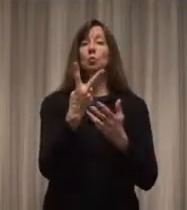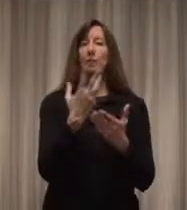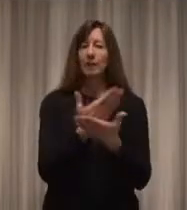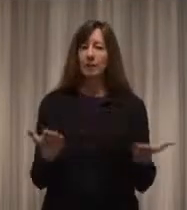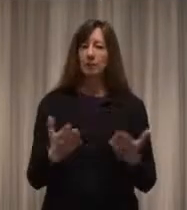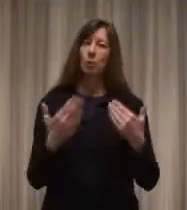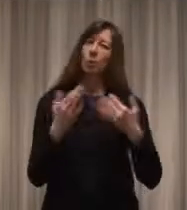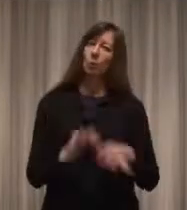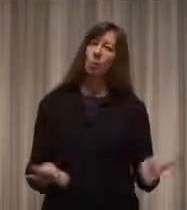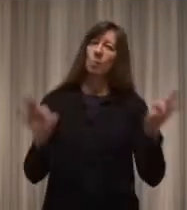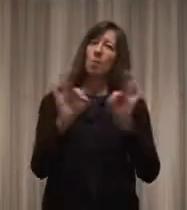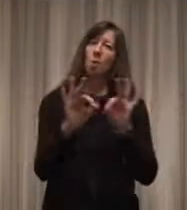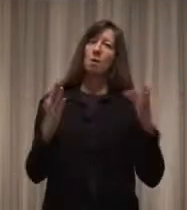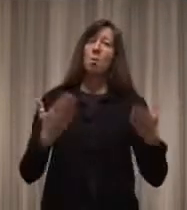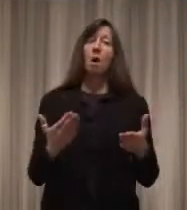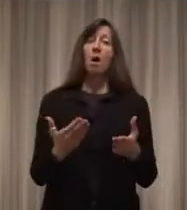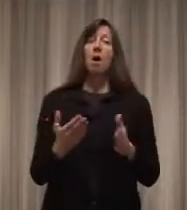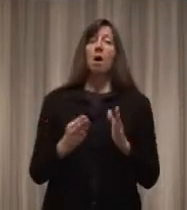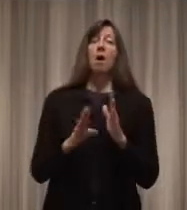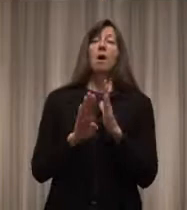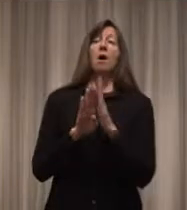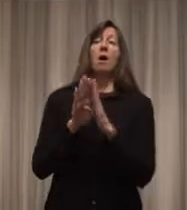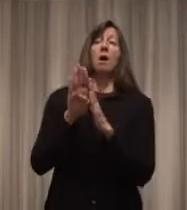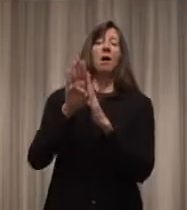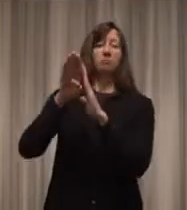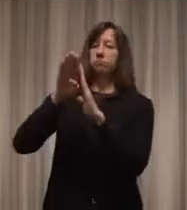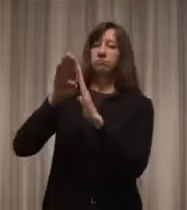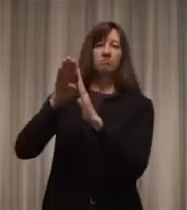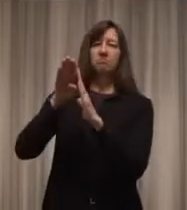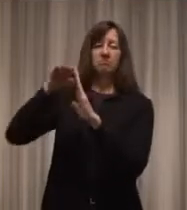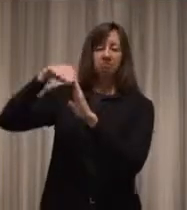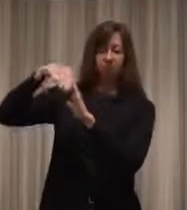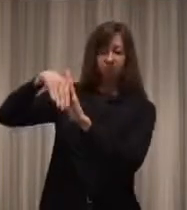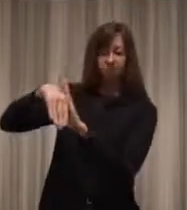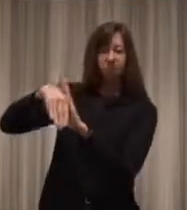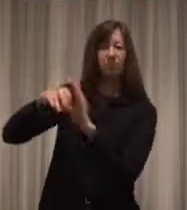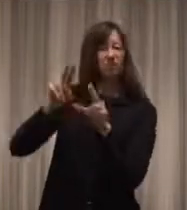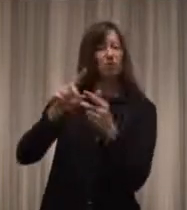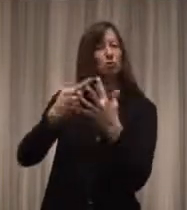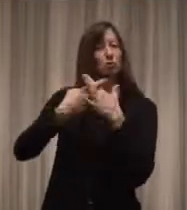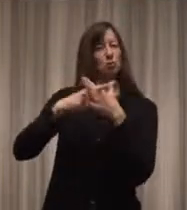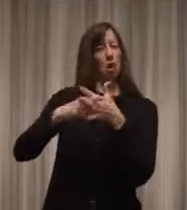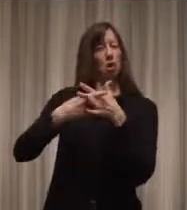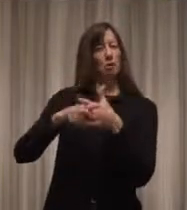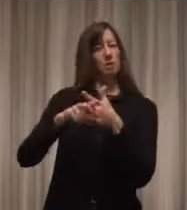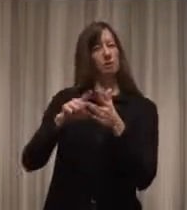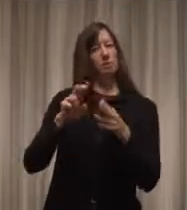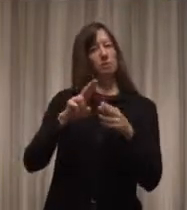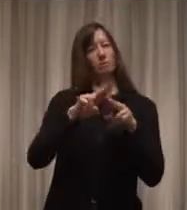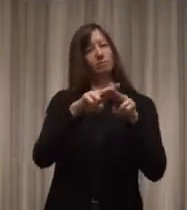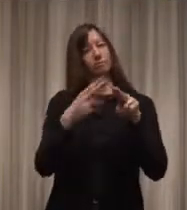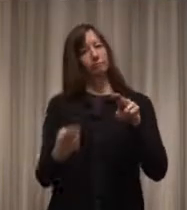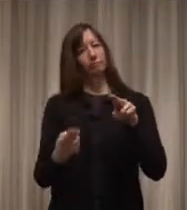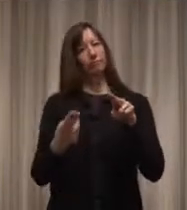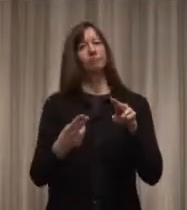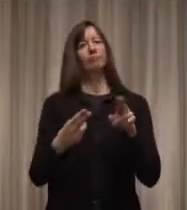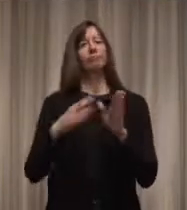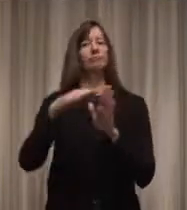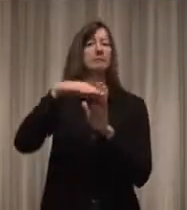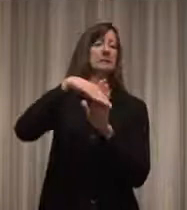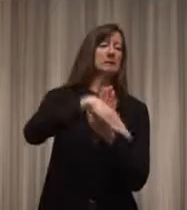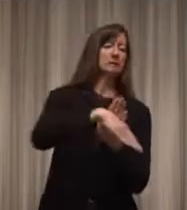in COVID-19 infection rates in Ulster County. This is the first time in several months that we are now